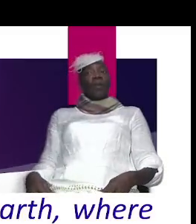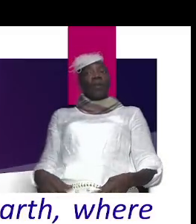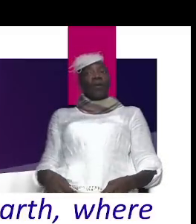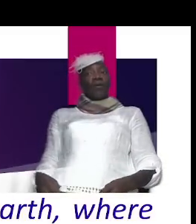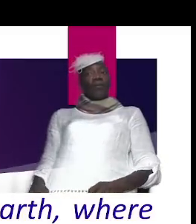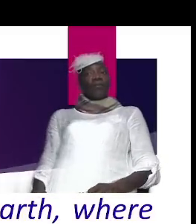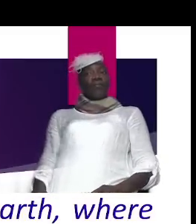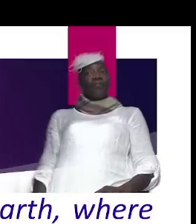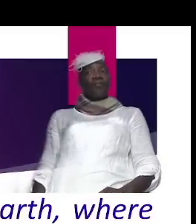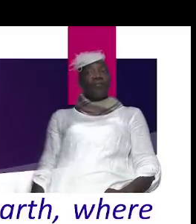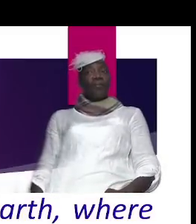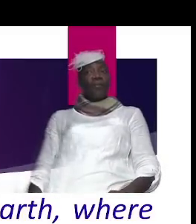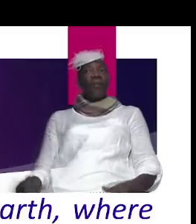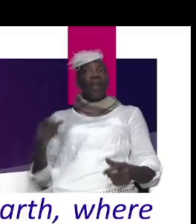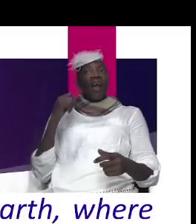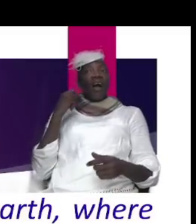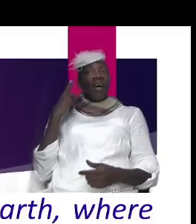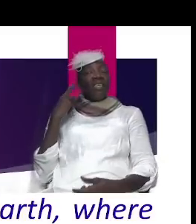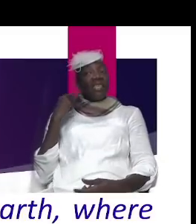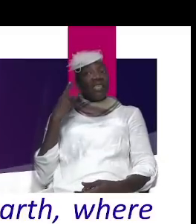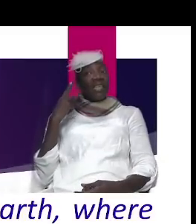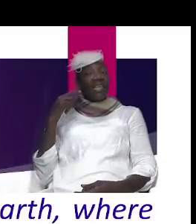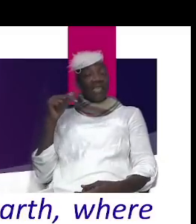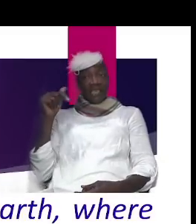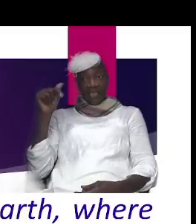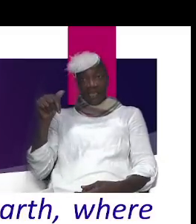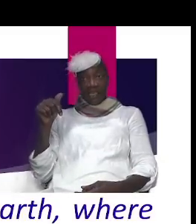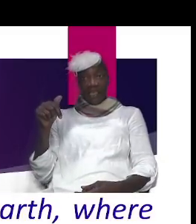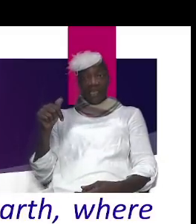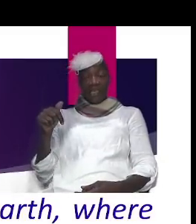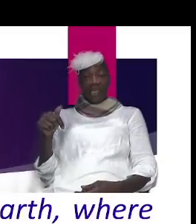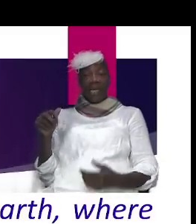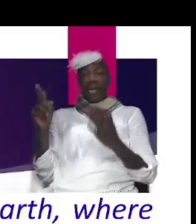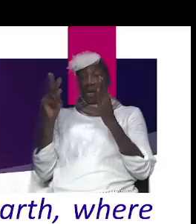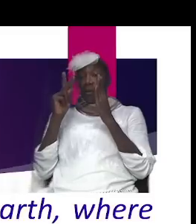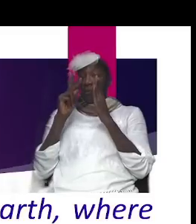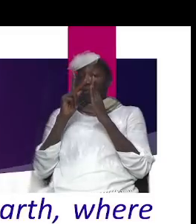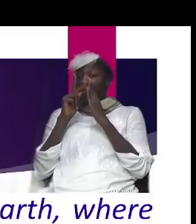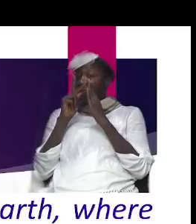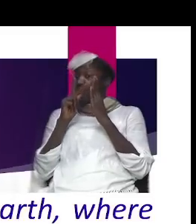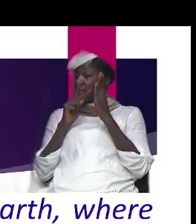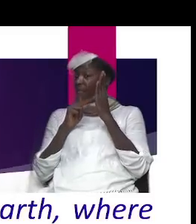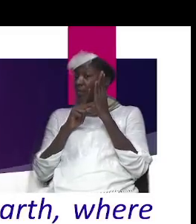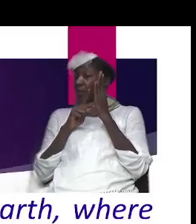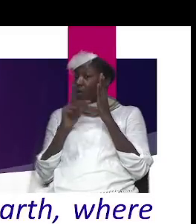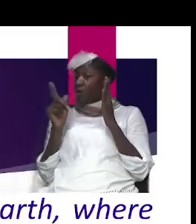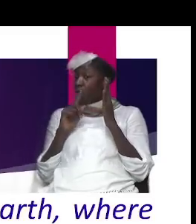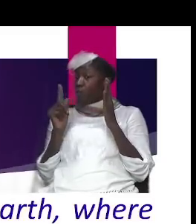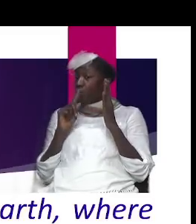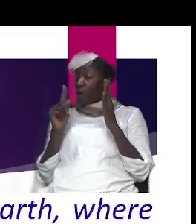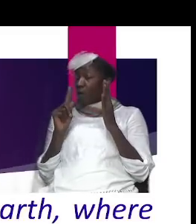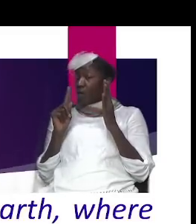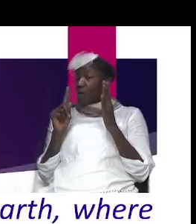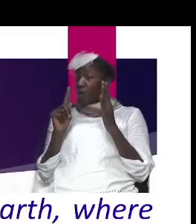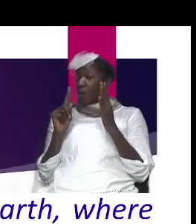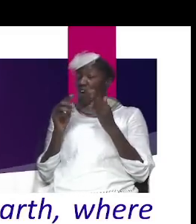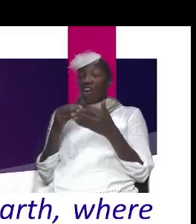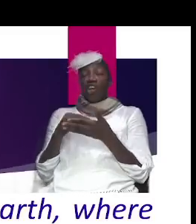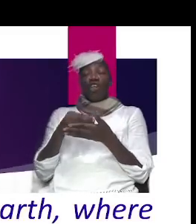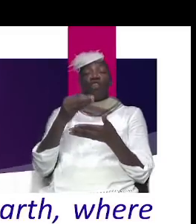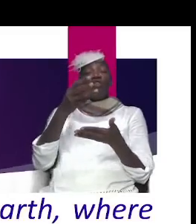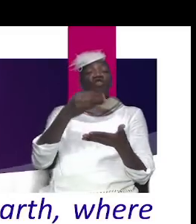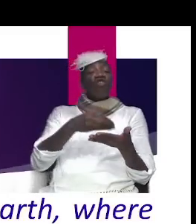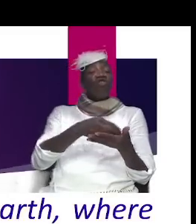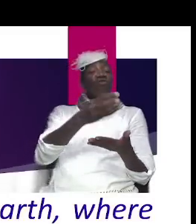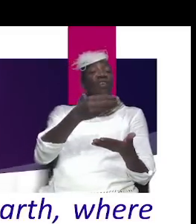basic and simple principle. Where your treasure is, there will